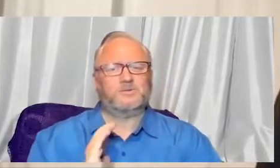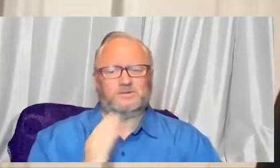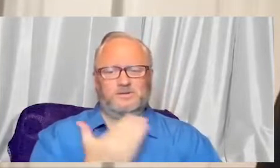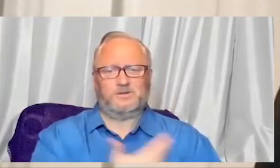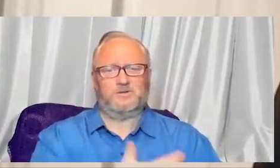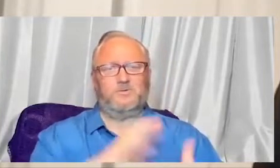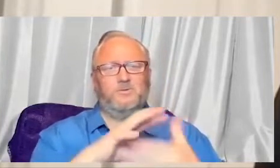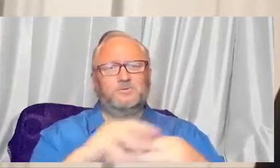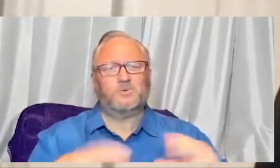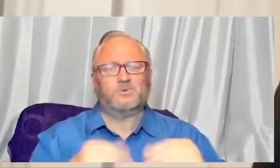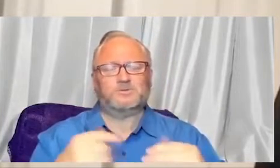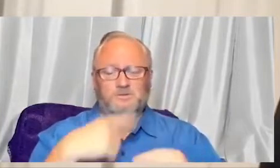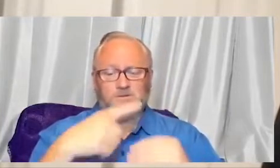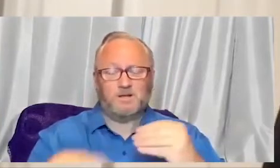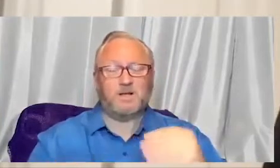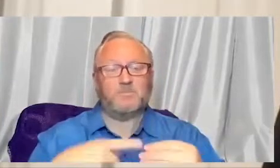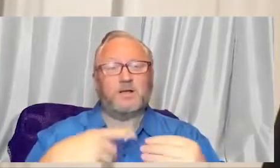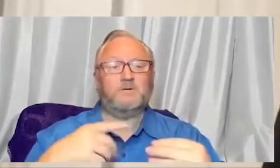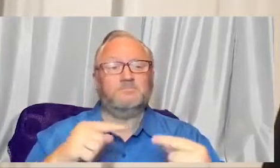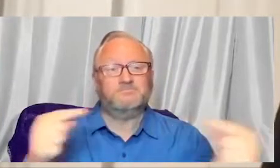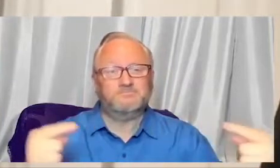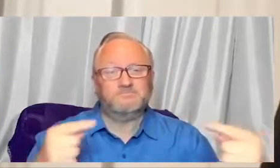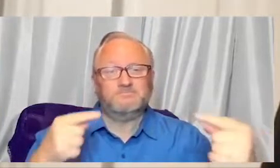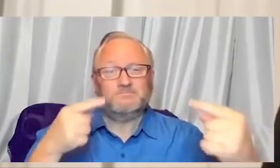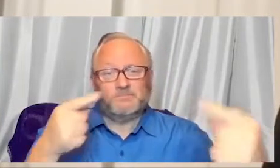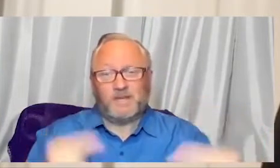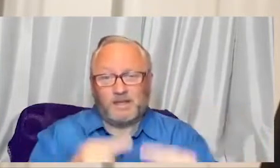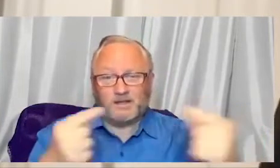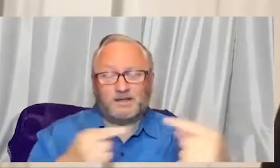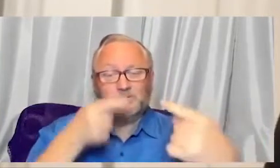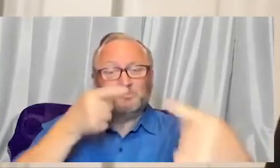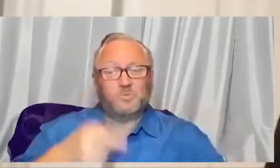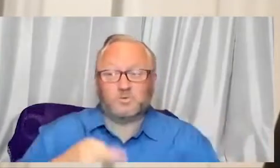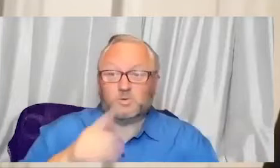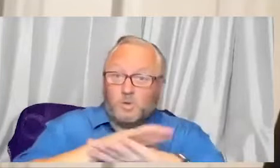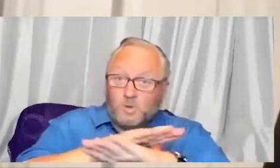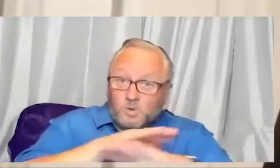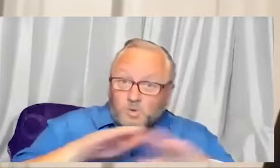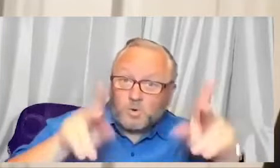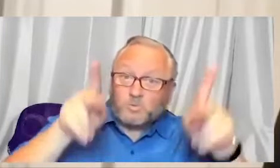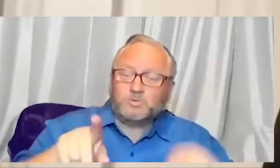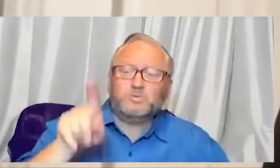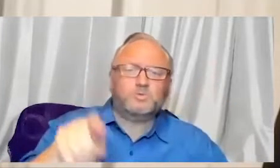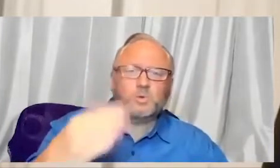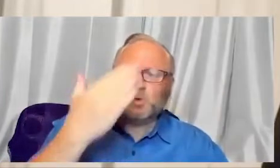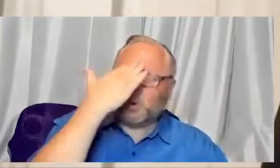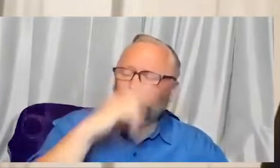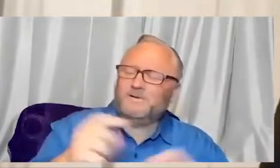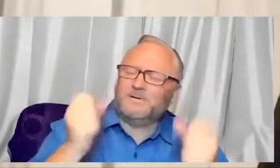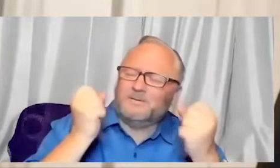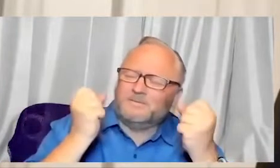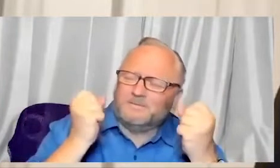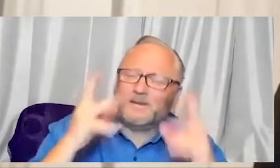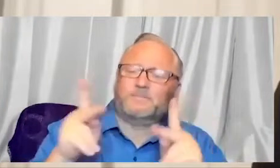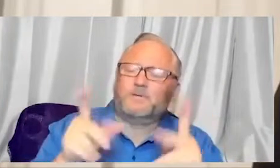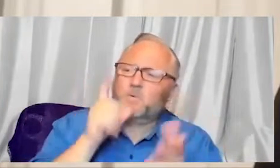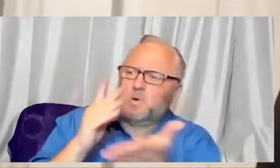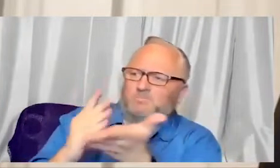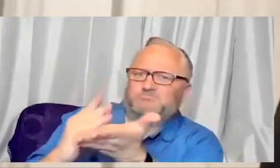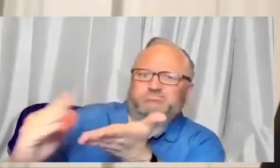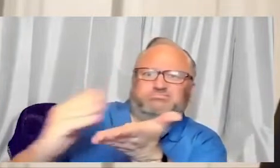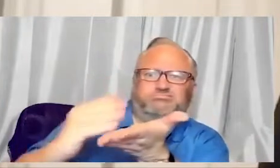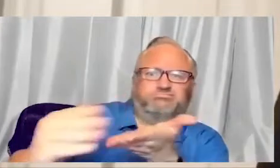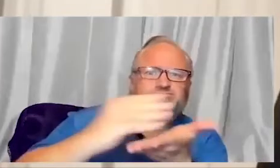and pain that no one should know, and yet so many marginalized folk do. I share